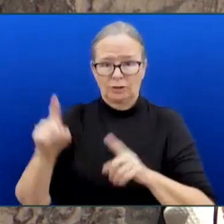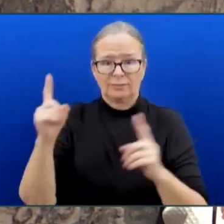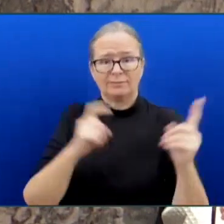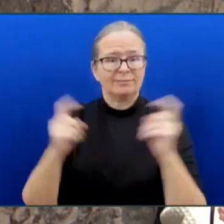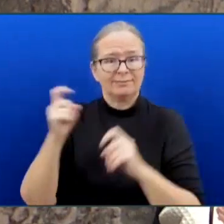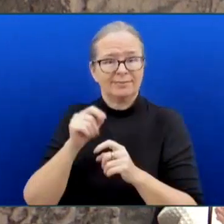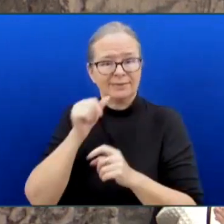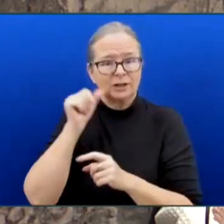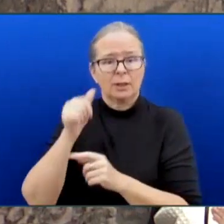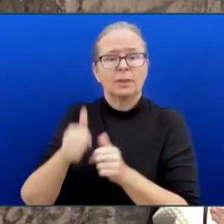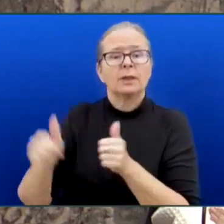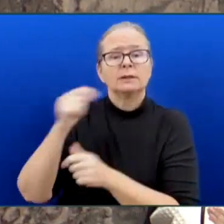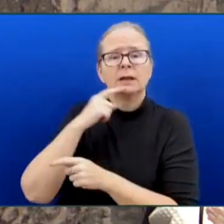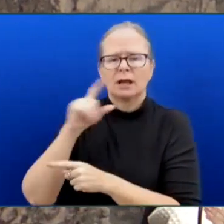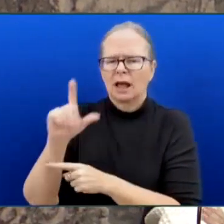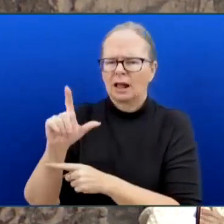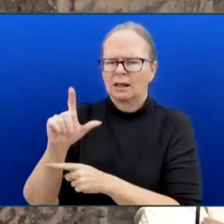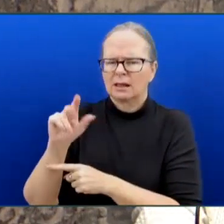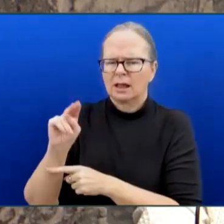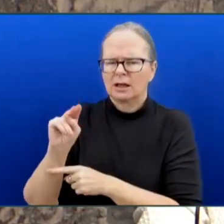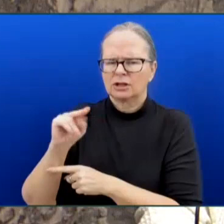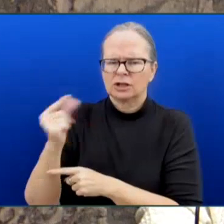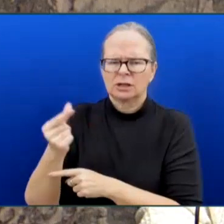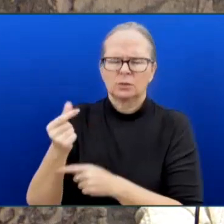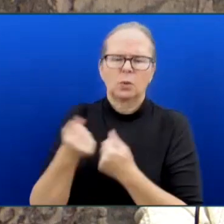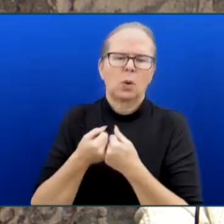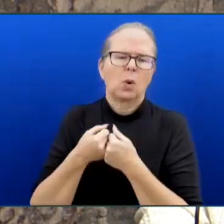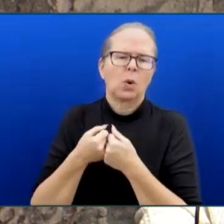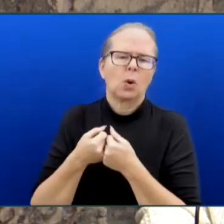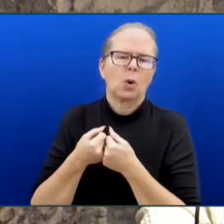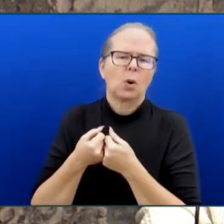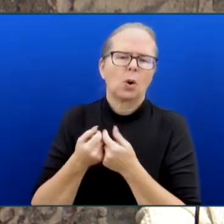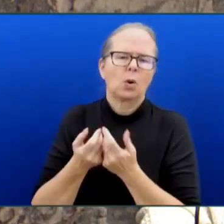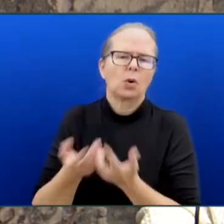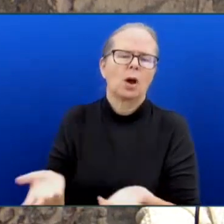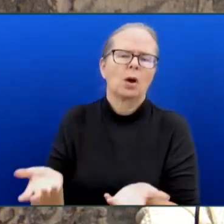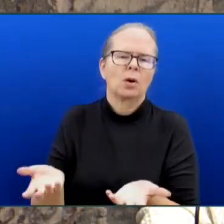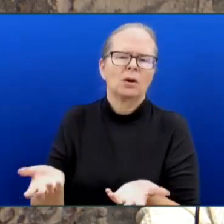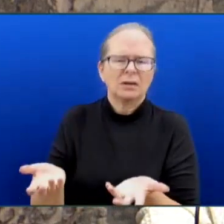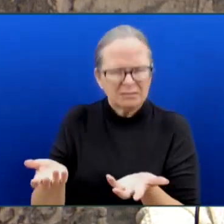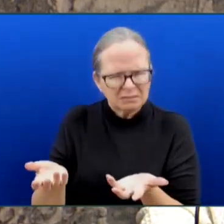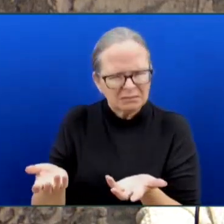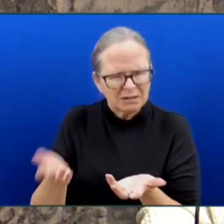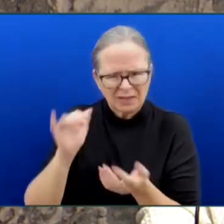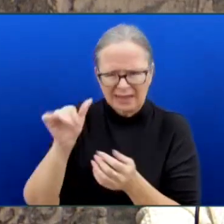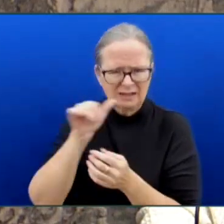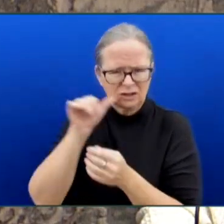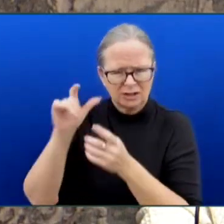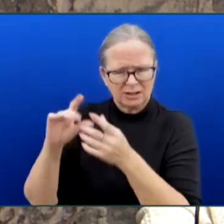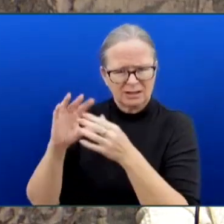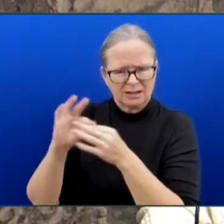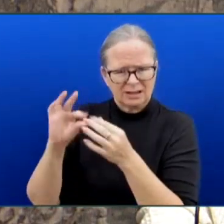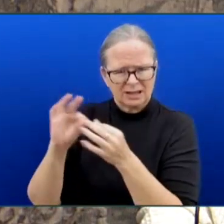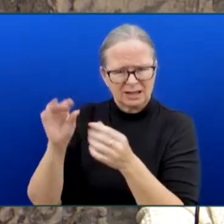most condescending, most disrespectful statement I've ever heard in this House.